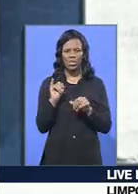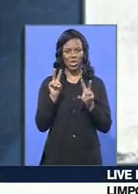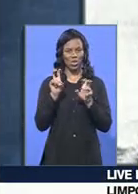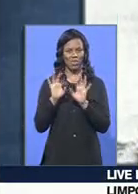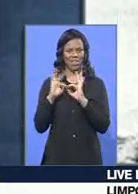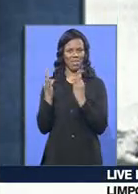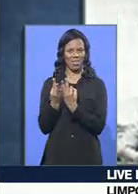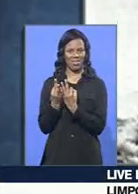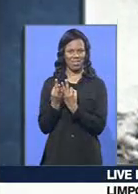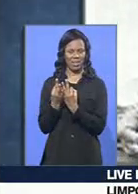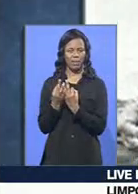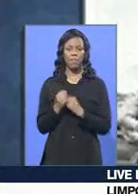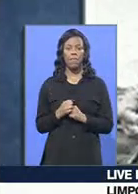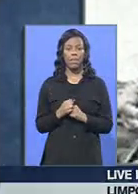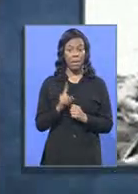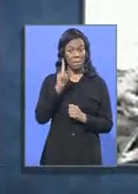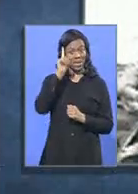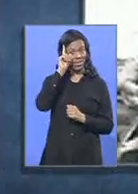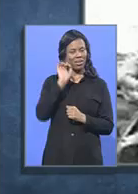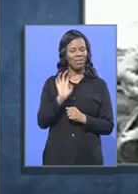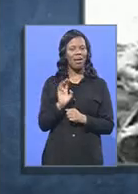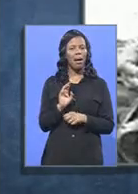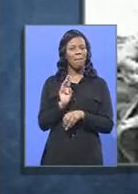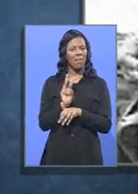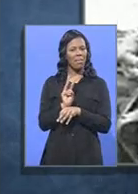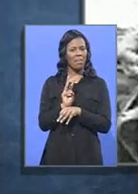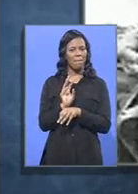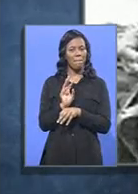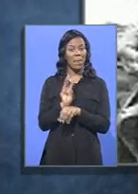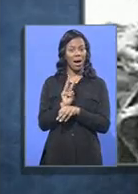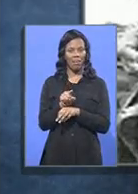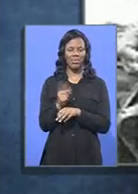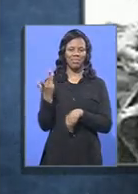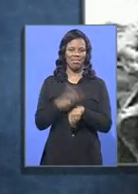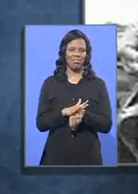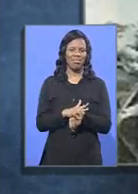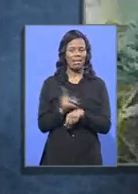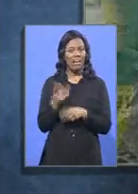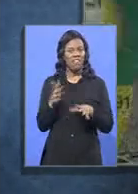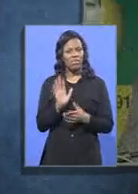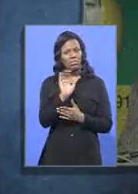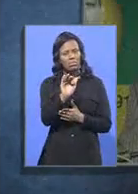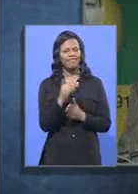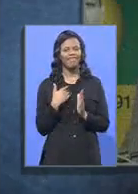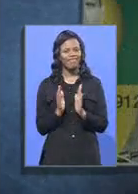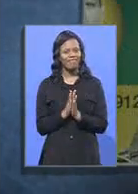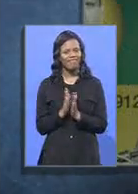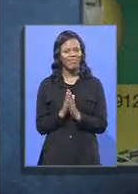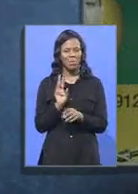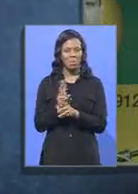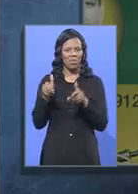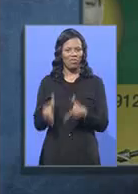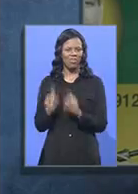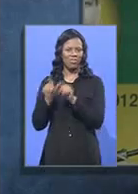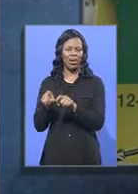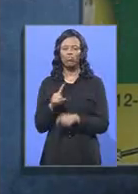Madiba's mother passed away and he was refused permission to attend her